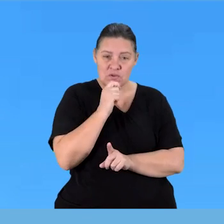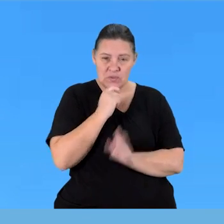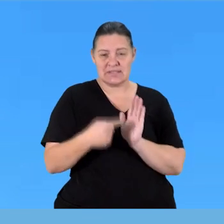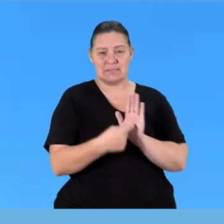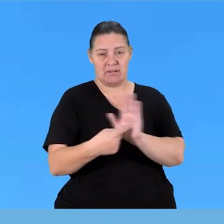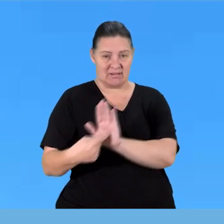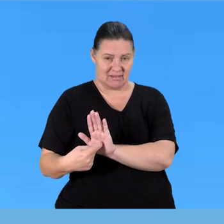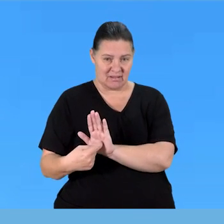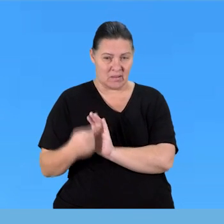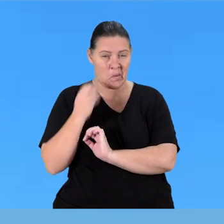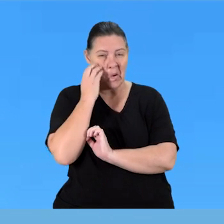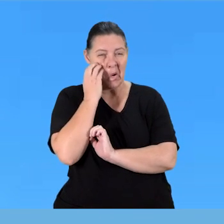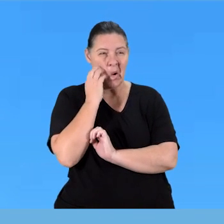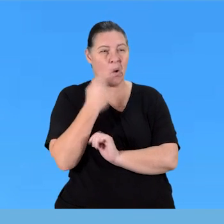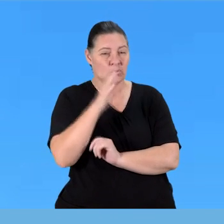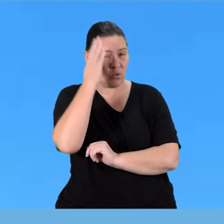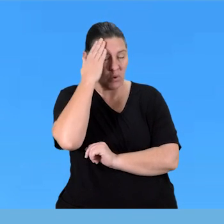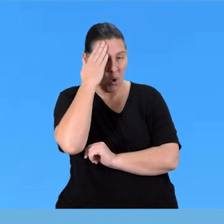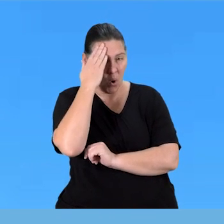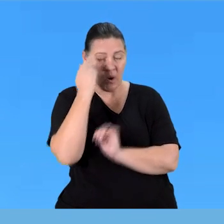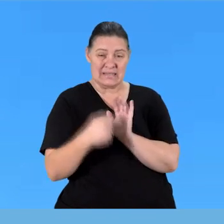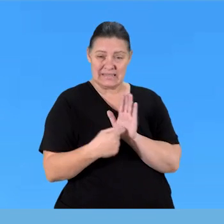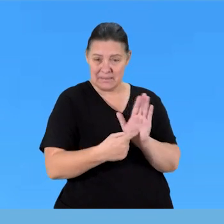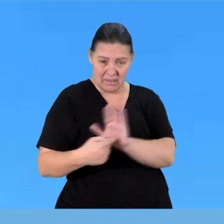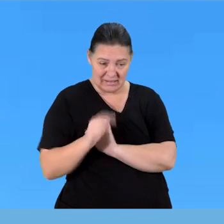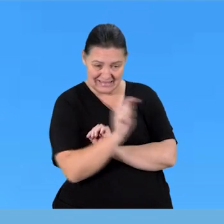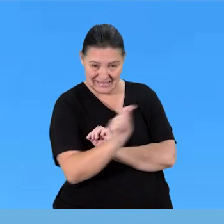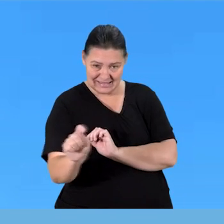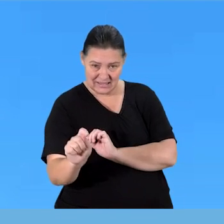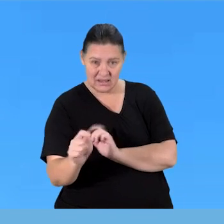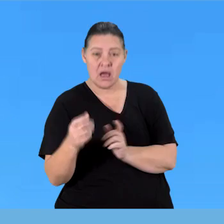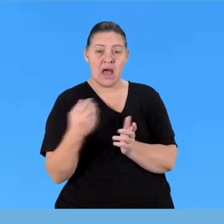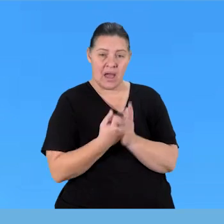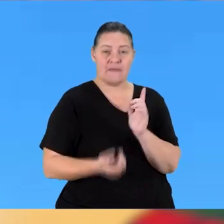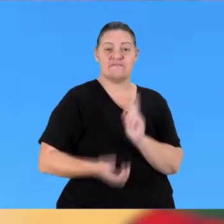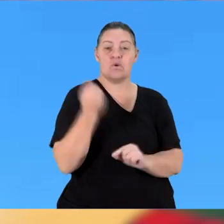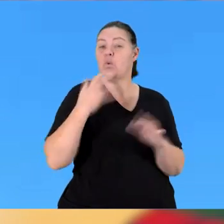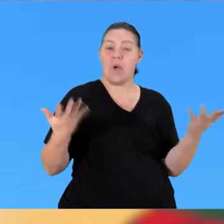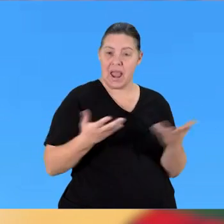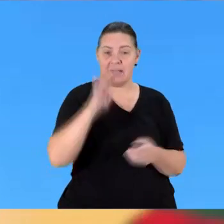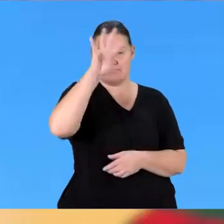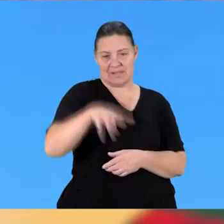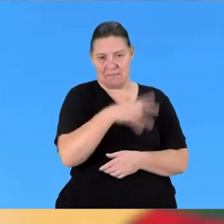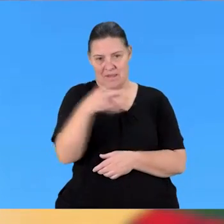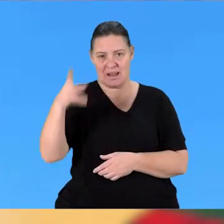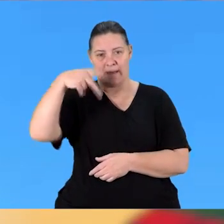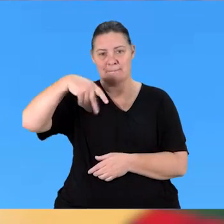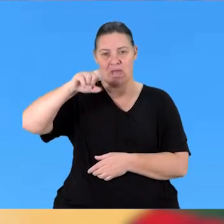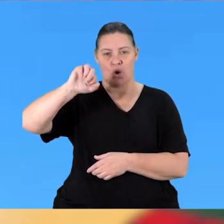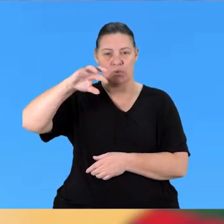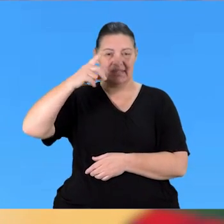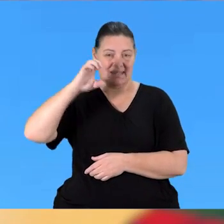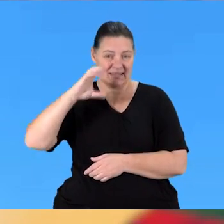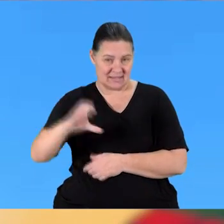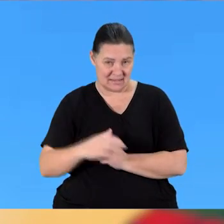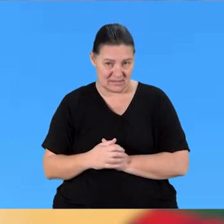needs to use the chemical symbols, and we also know that these chemical symbols that we're talking about, they are found in the periodic table.